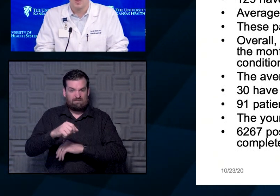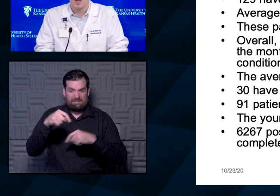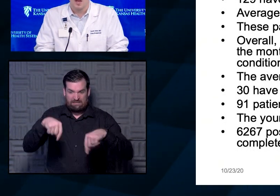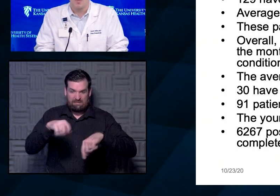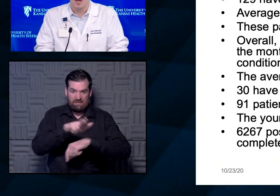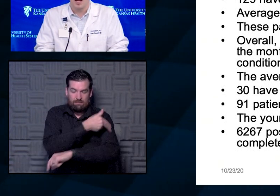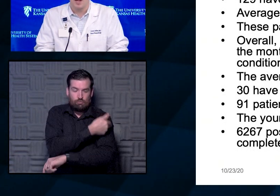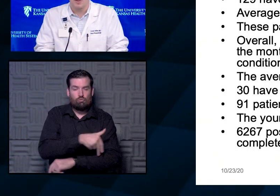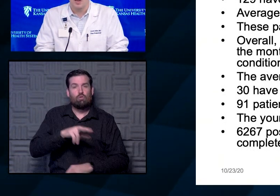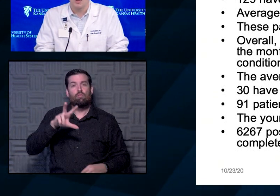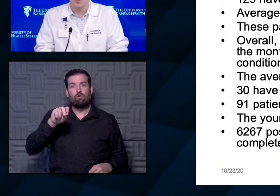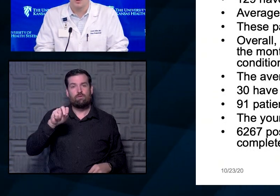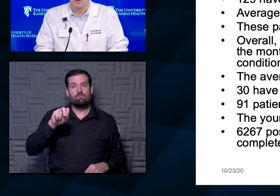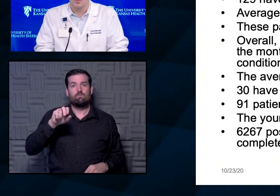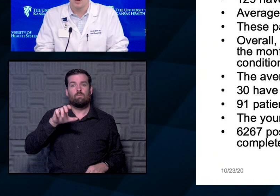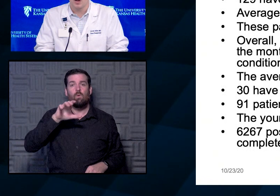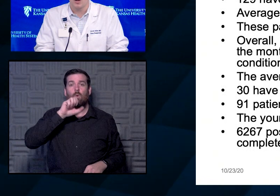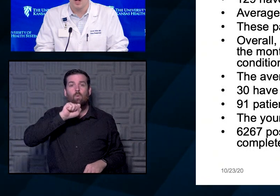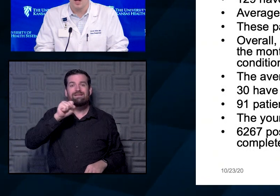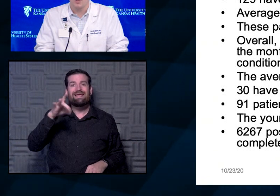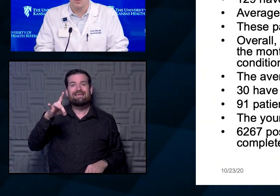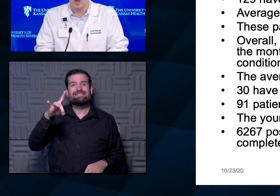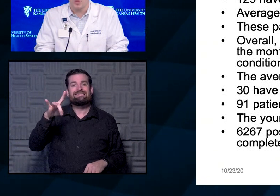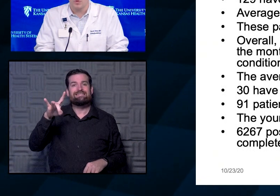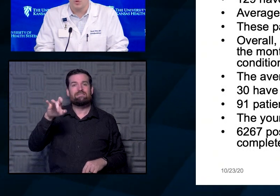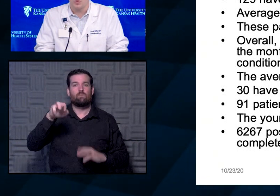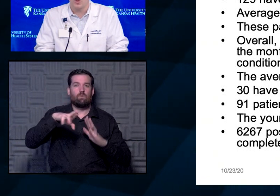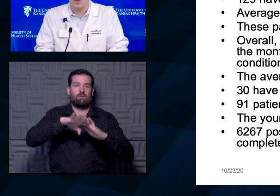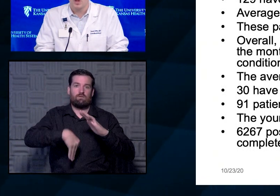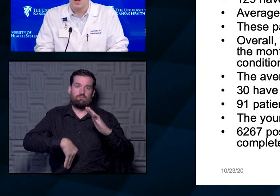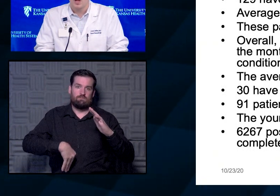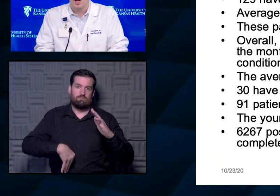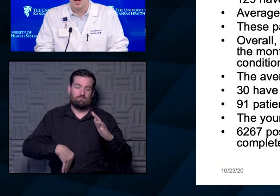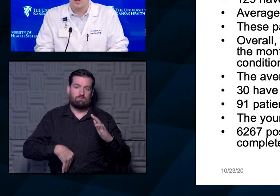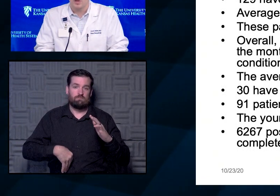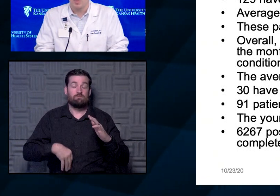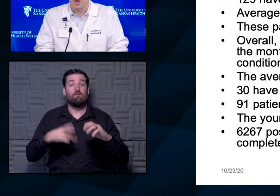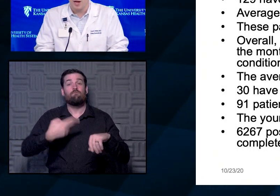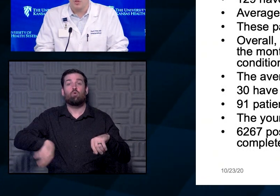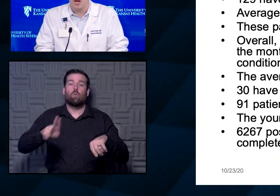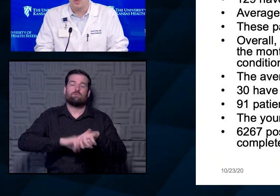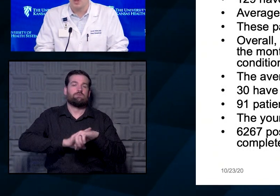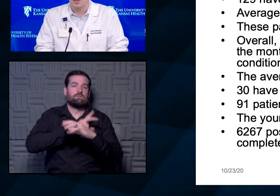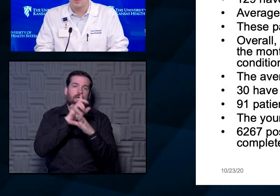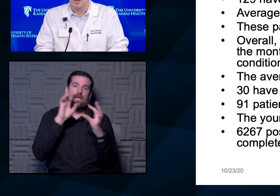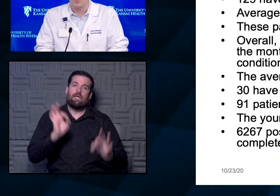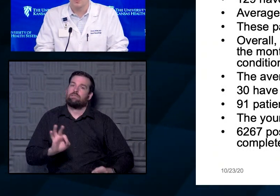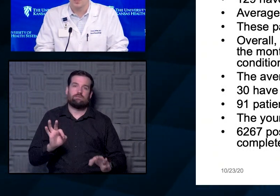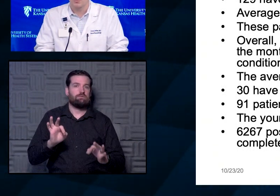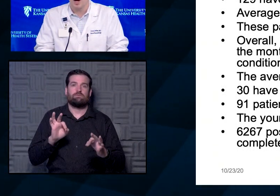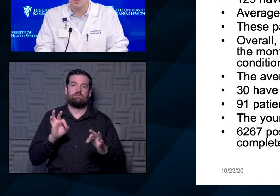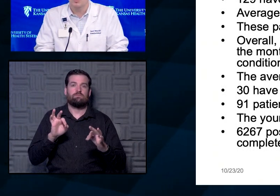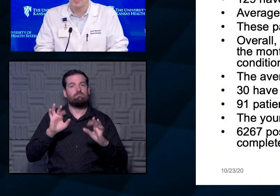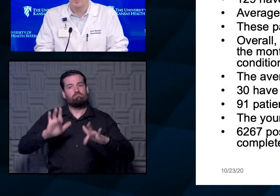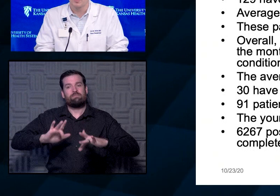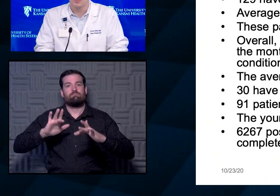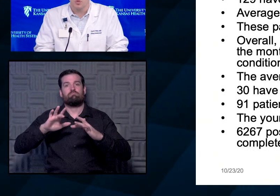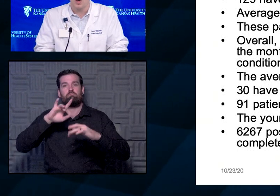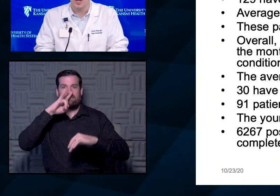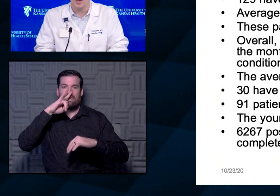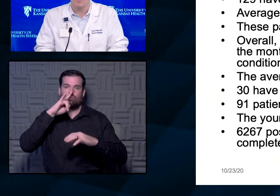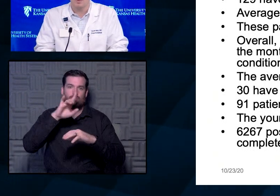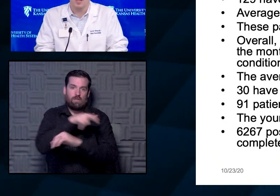hospital have been 18 years of age or younger. And that is with, of course, an excellent pediatric hospital in town, seeing probably